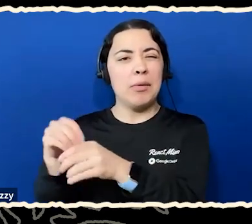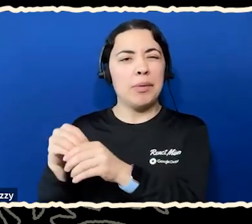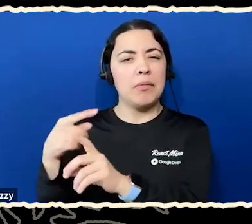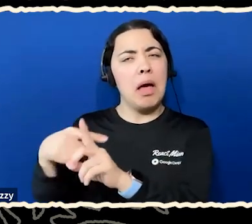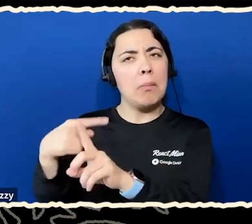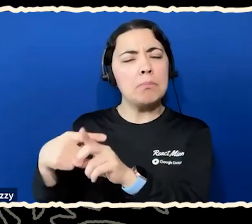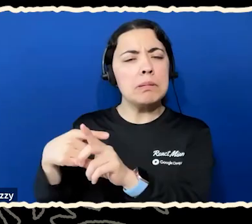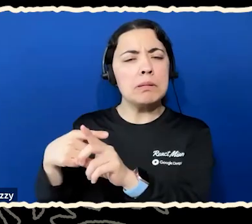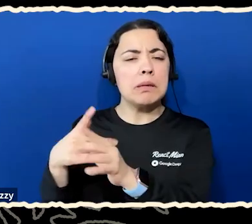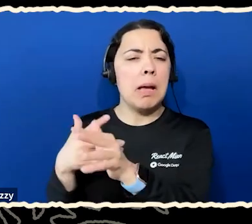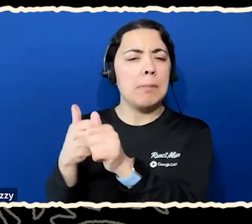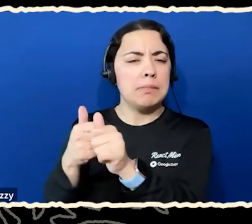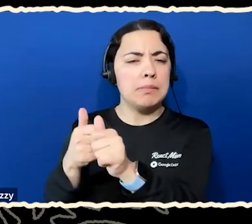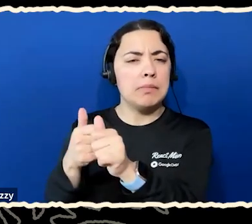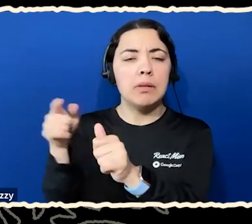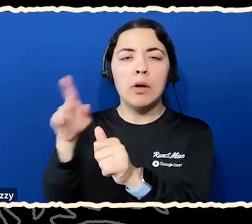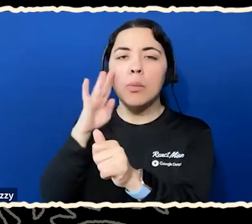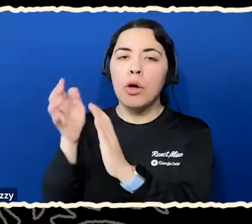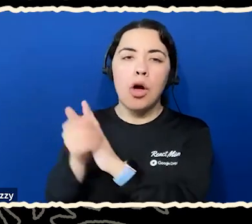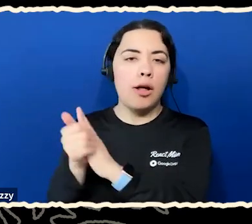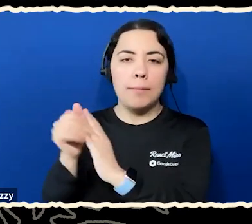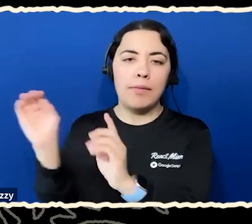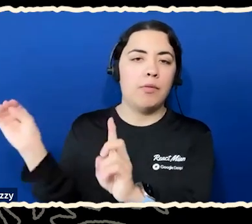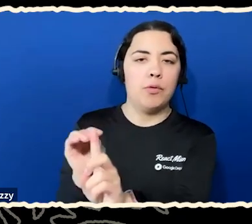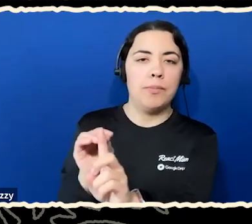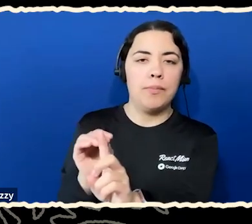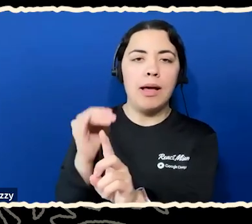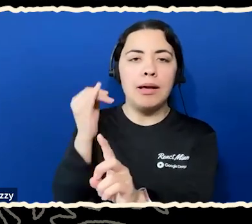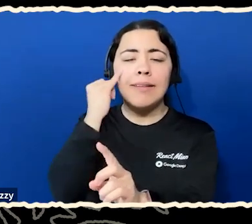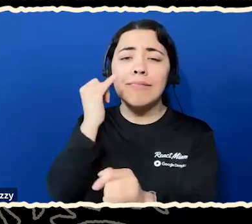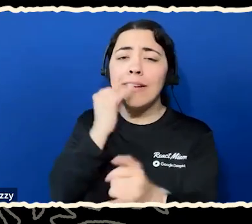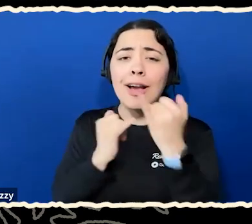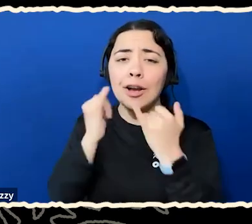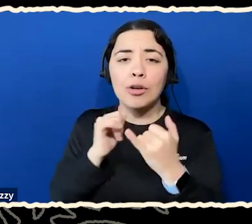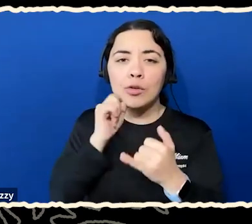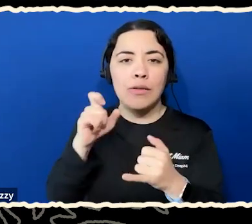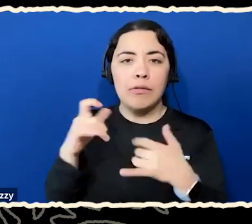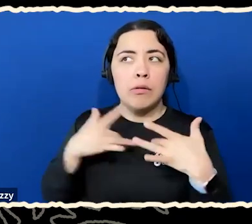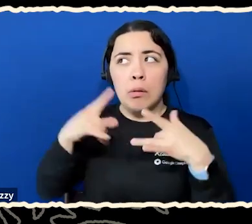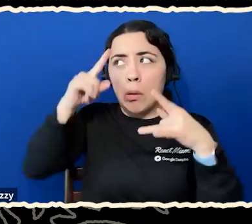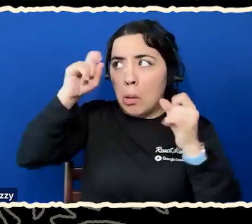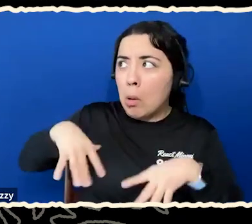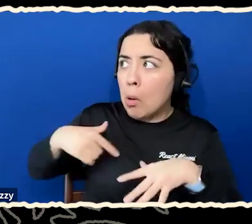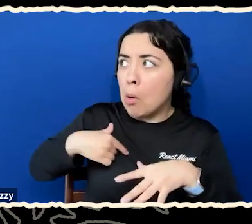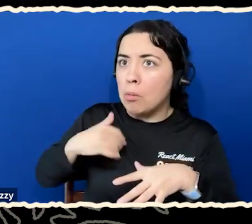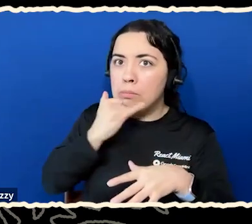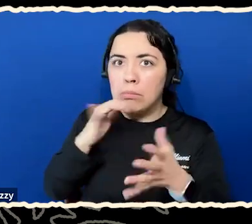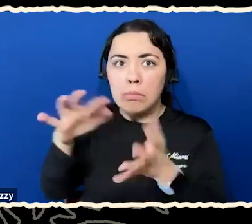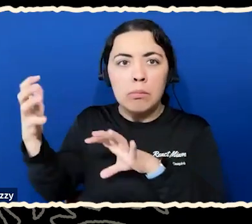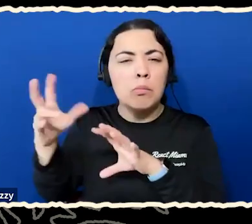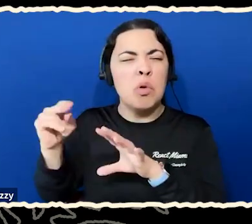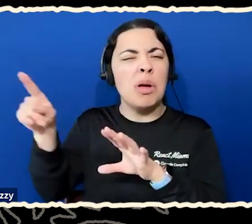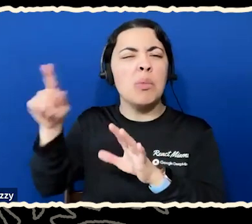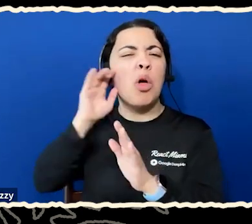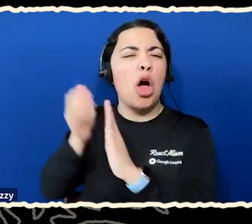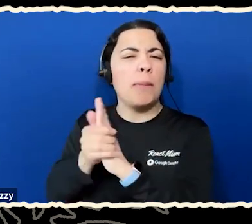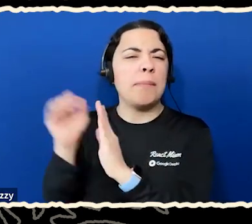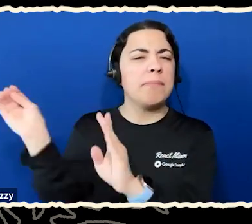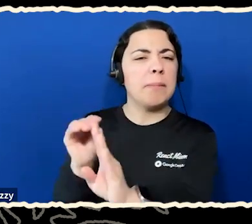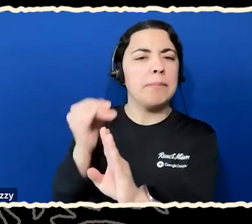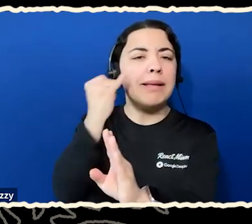they can automatically just roll back if there's some sort of error. We don't have to worry about that. So let's head over to this favorite button and do